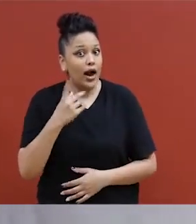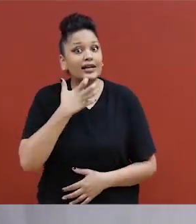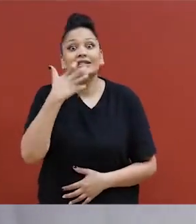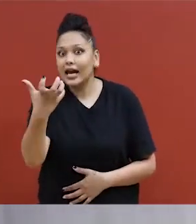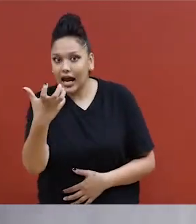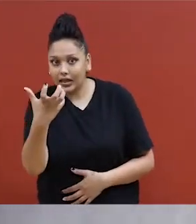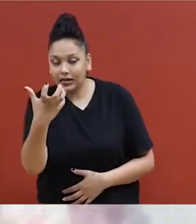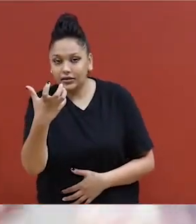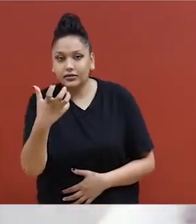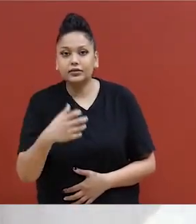ready? 1,